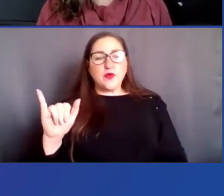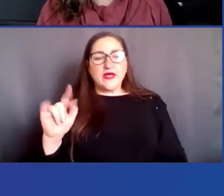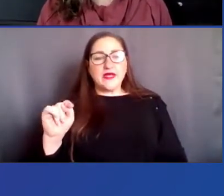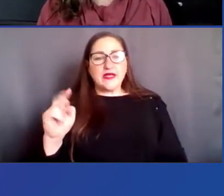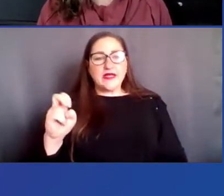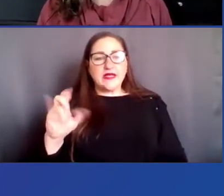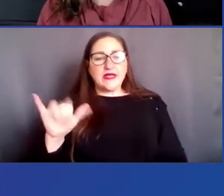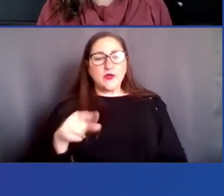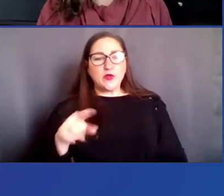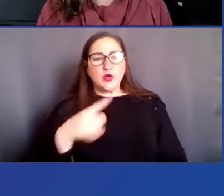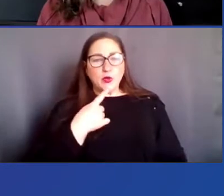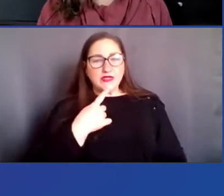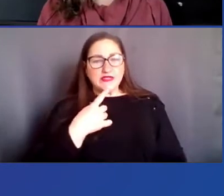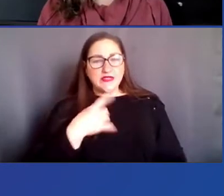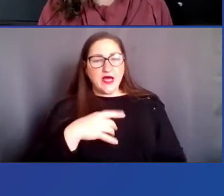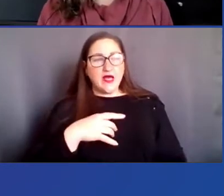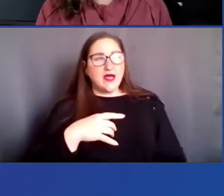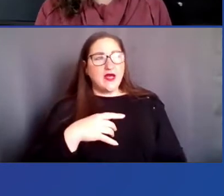something